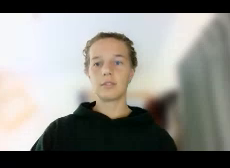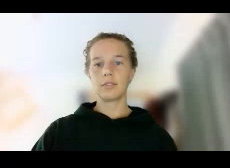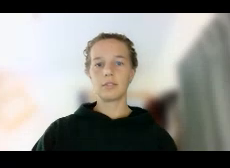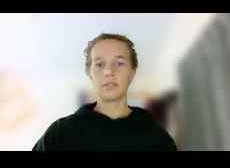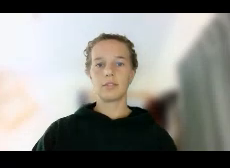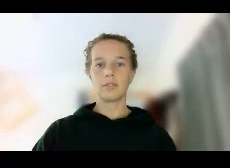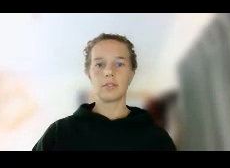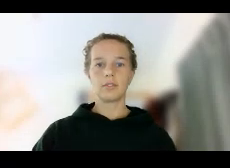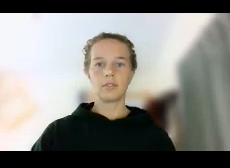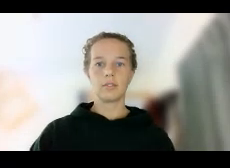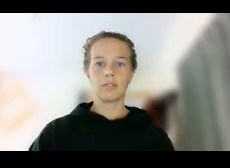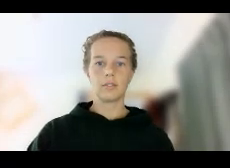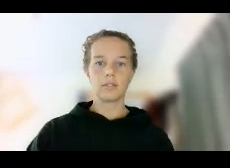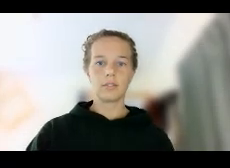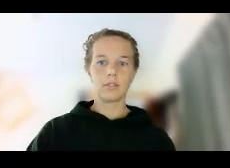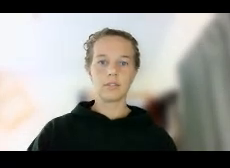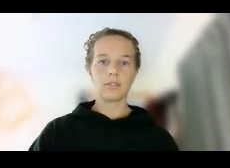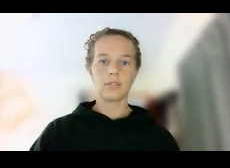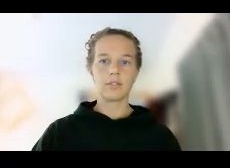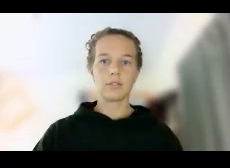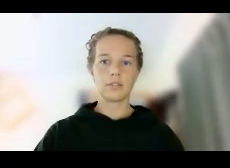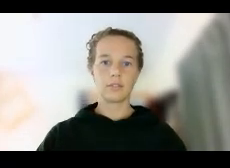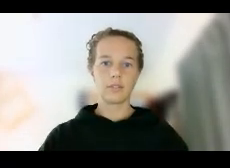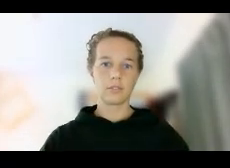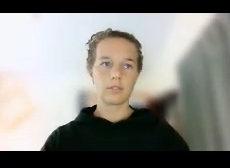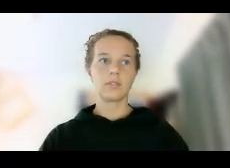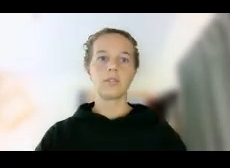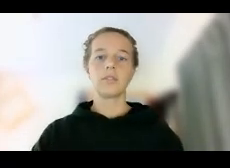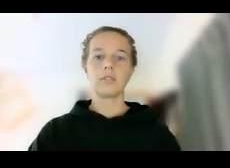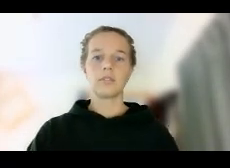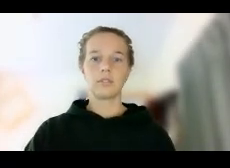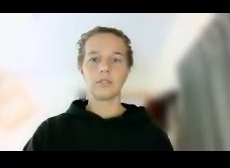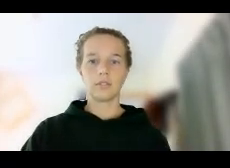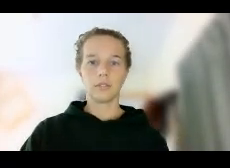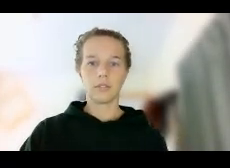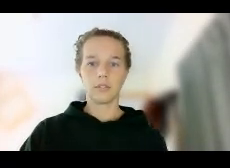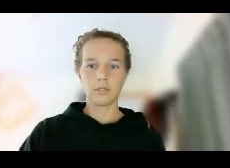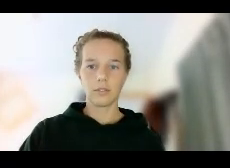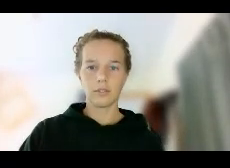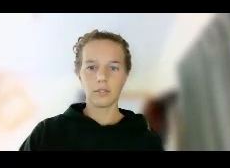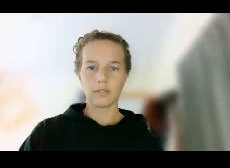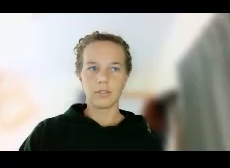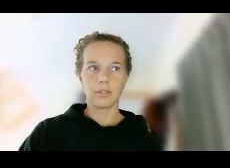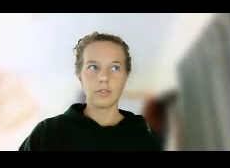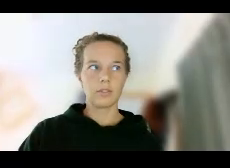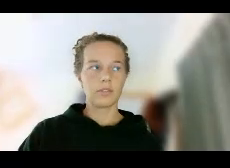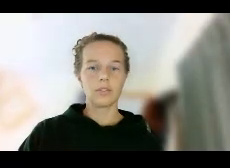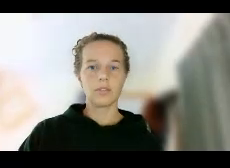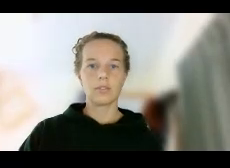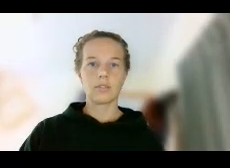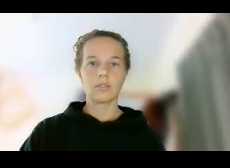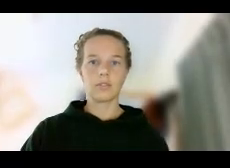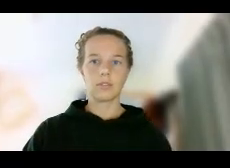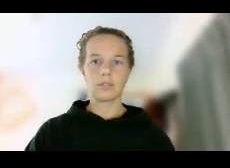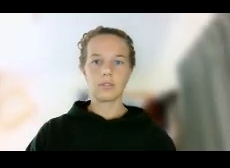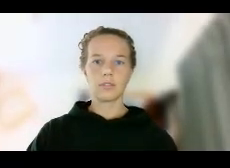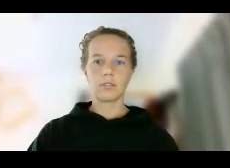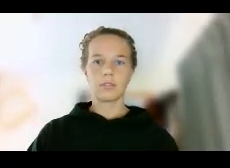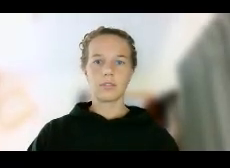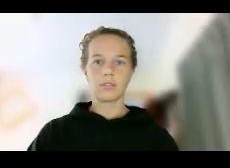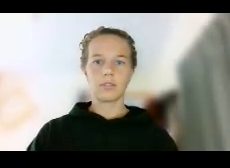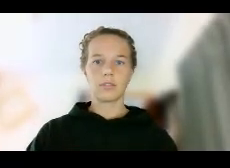next slide, which is about the 3 pillars of Project Watershed's work. And we're trying to understand where forage fish are,